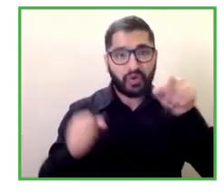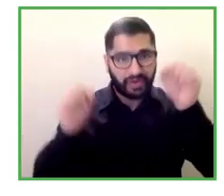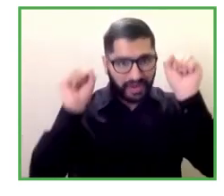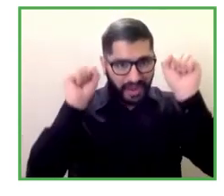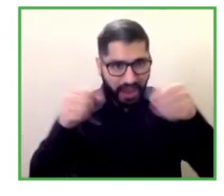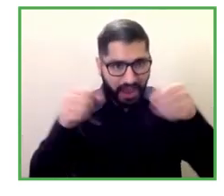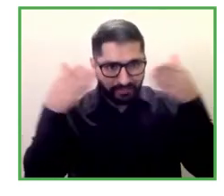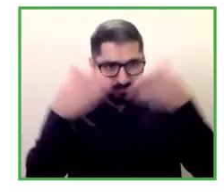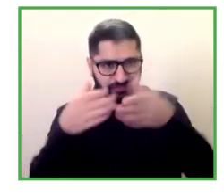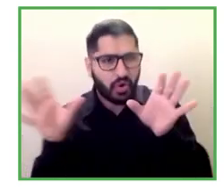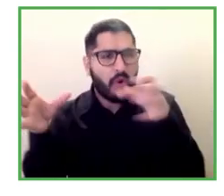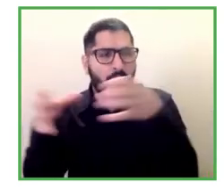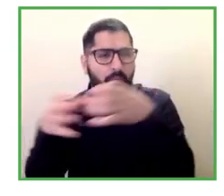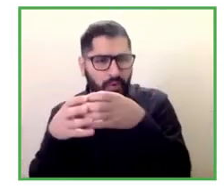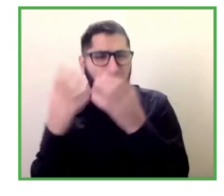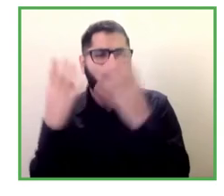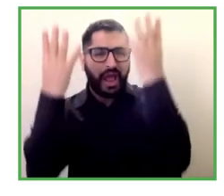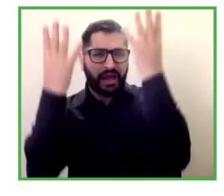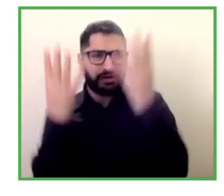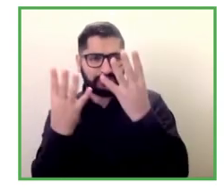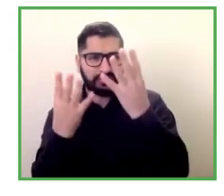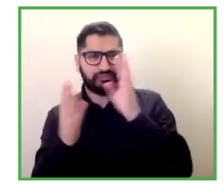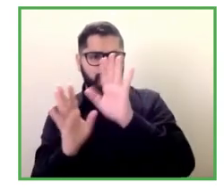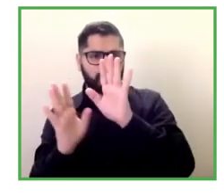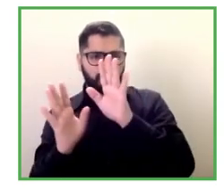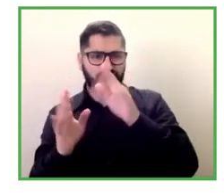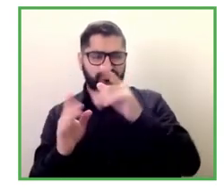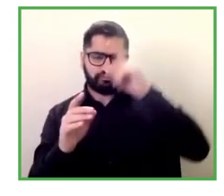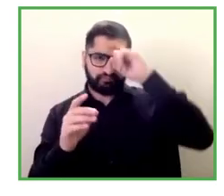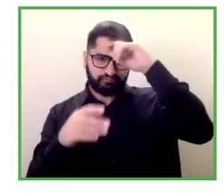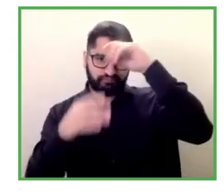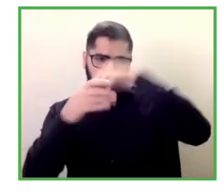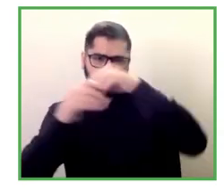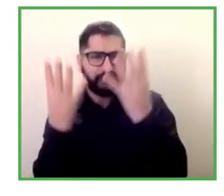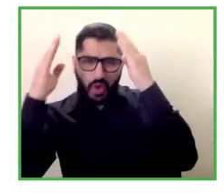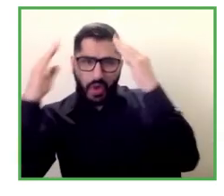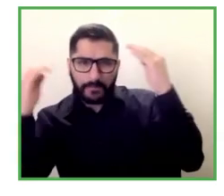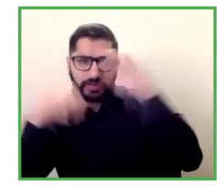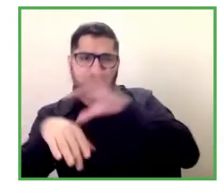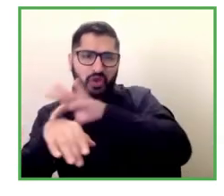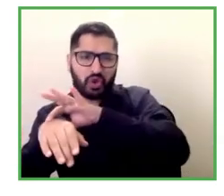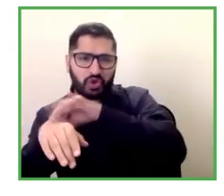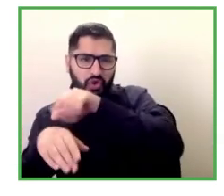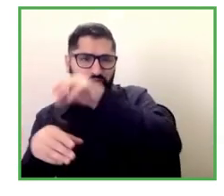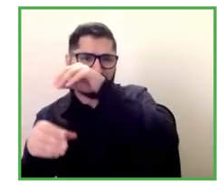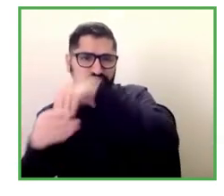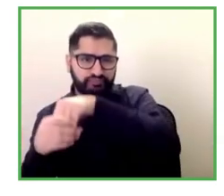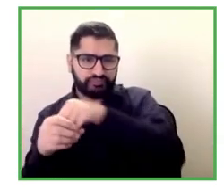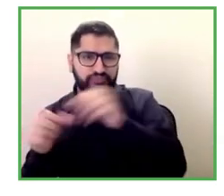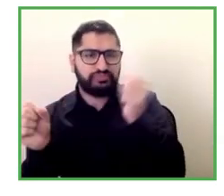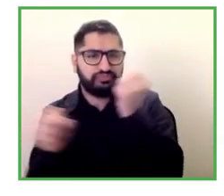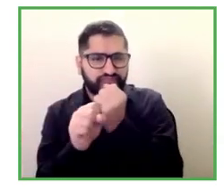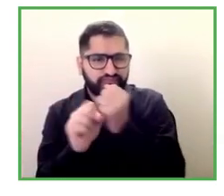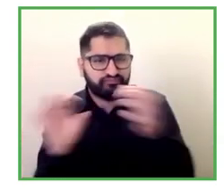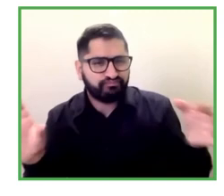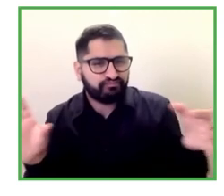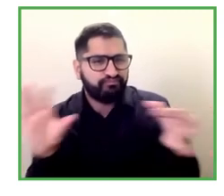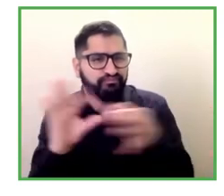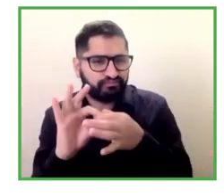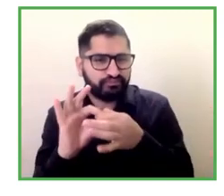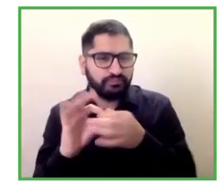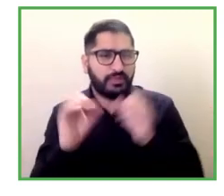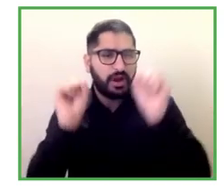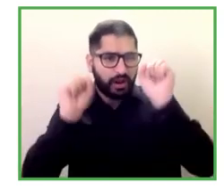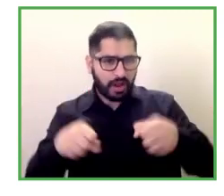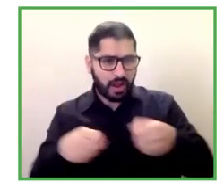the penitentiary and intellectual disability and their families, how you worked with these communities, how were you